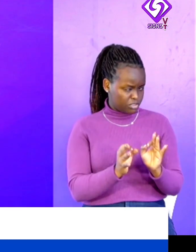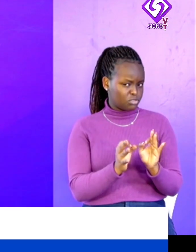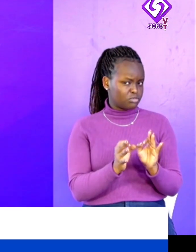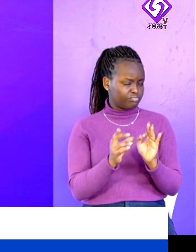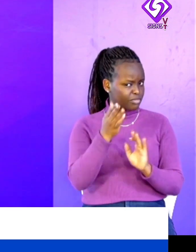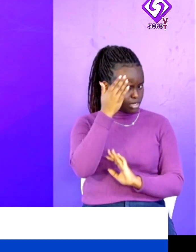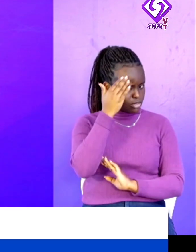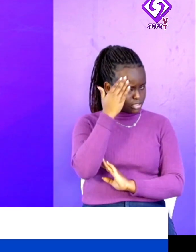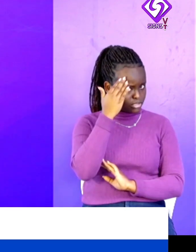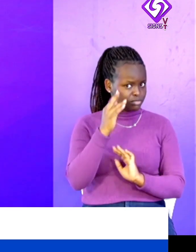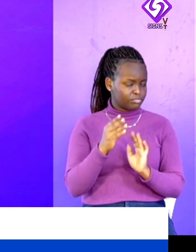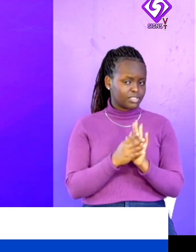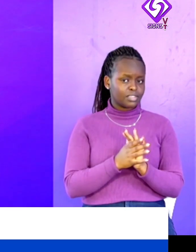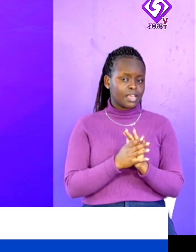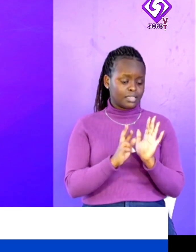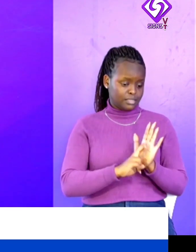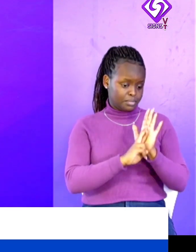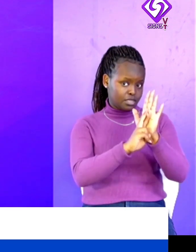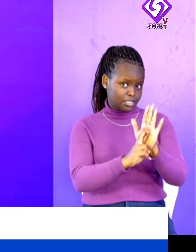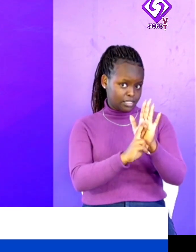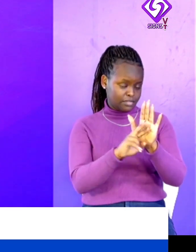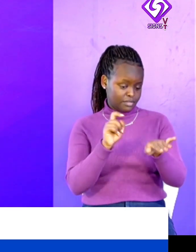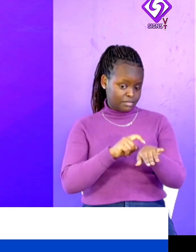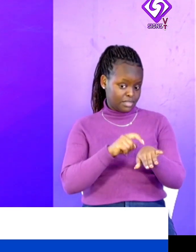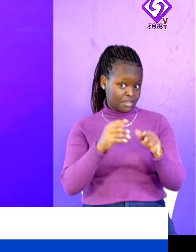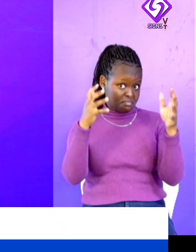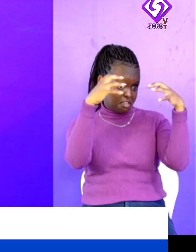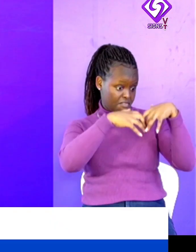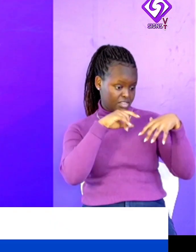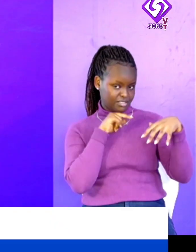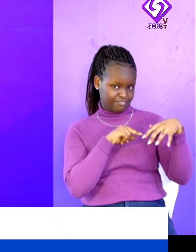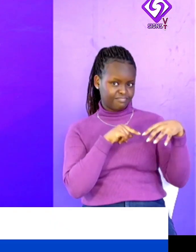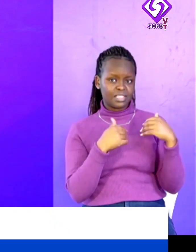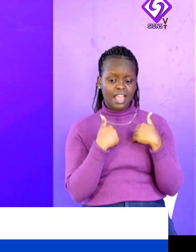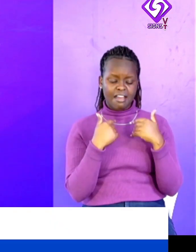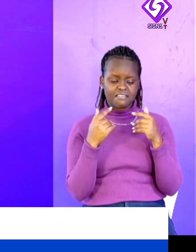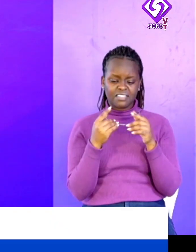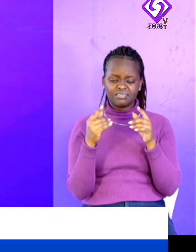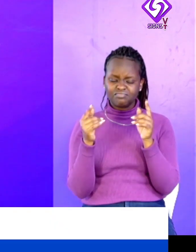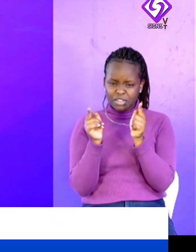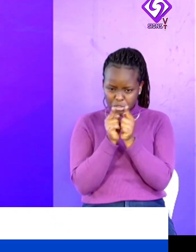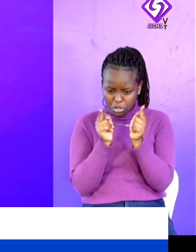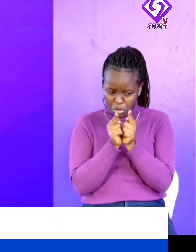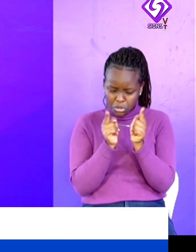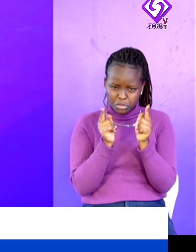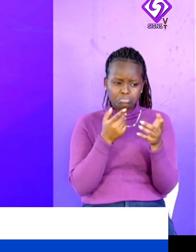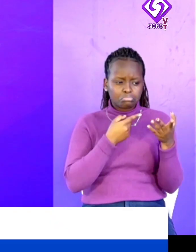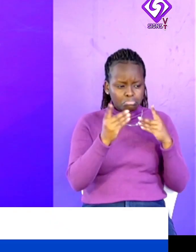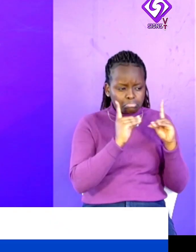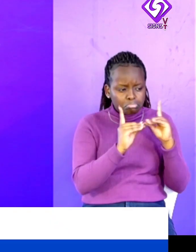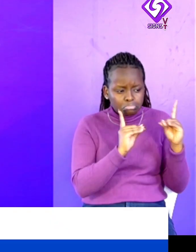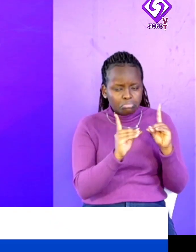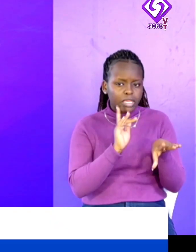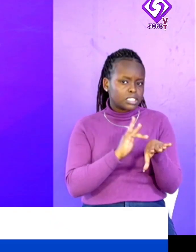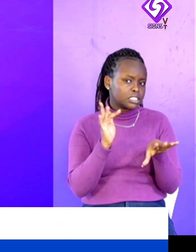diplomatic representatives. During the event, the president held brief discussions with each of the ambassadors, touching